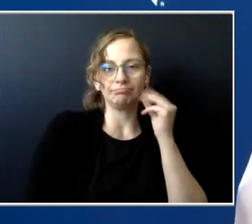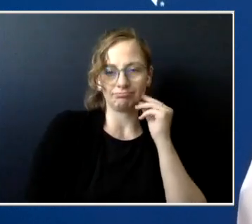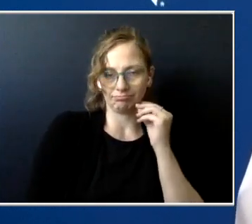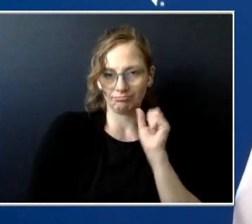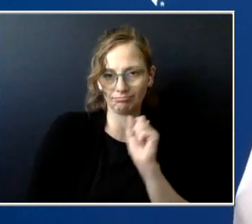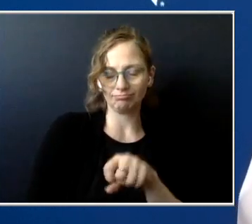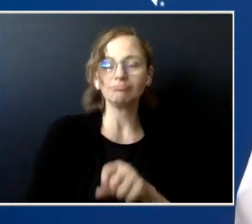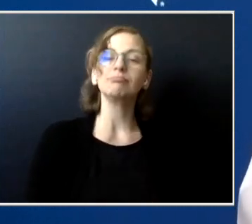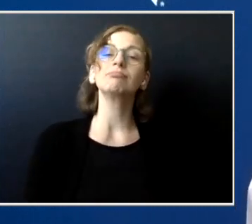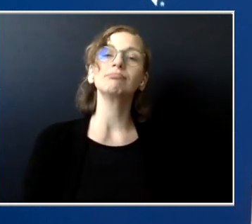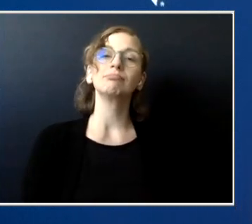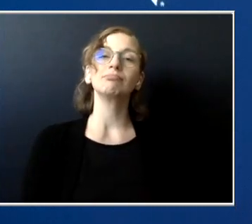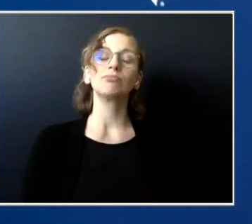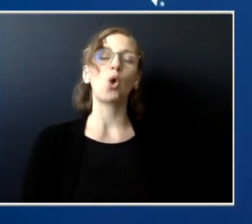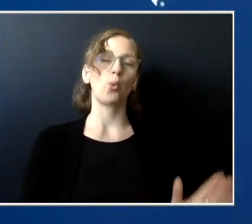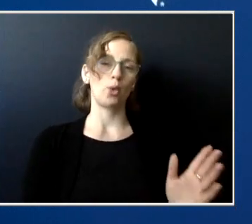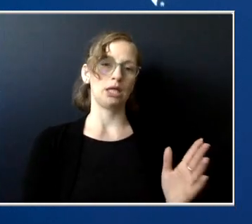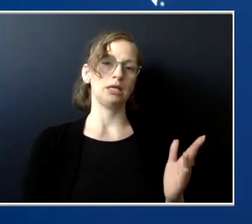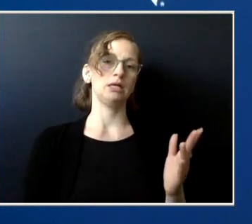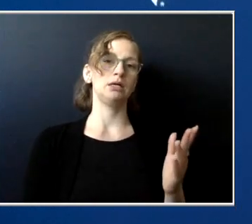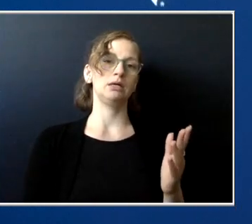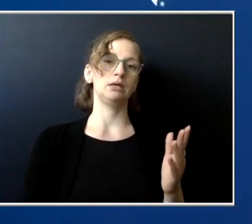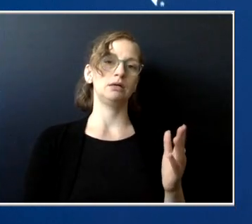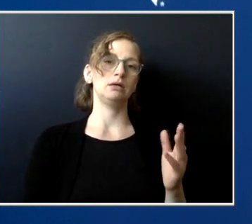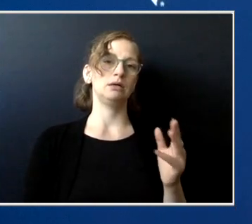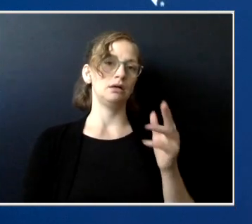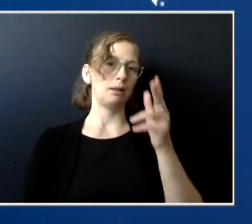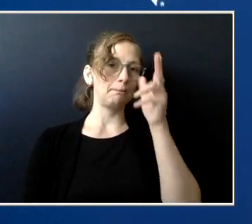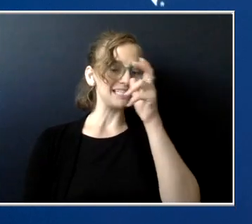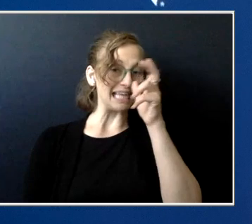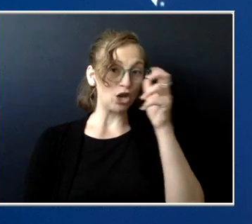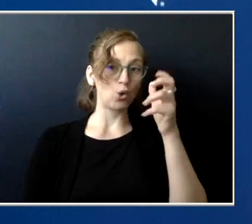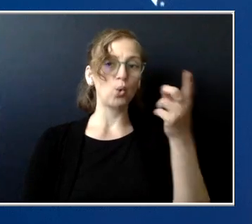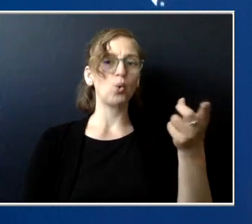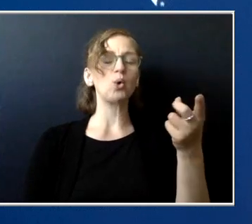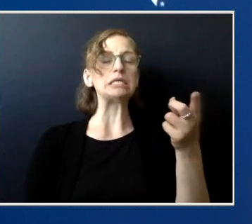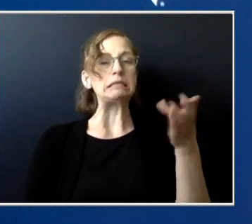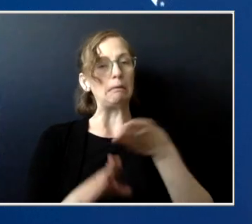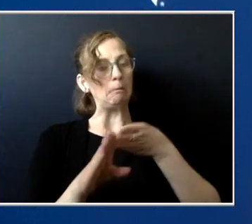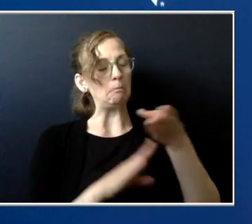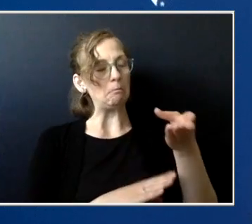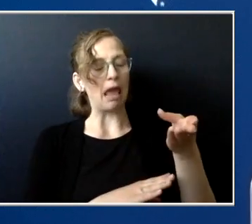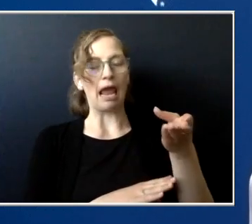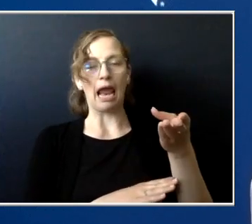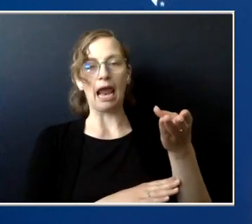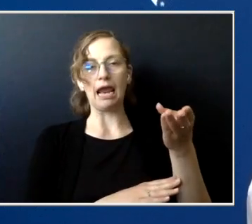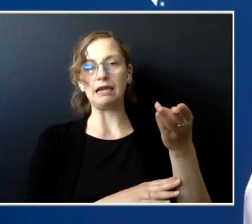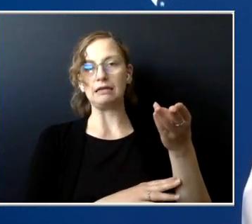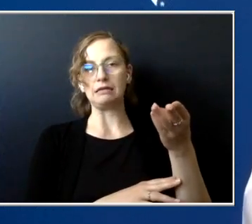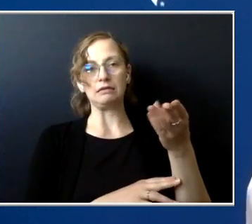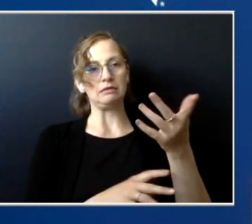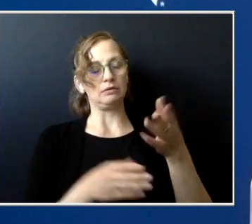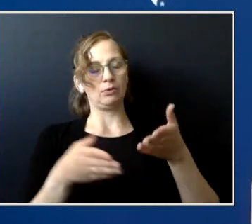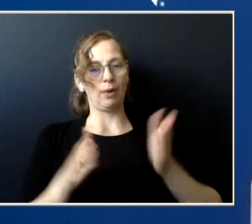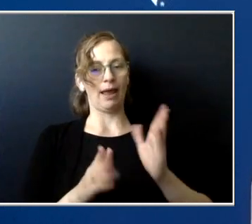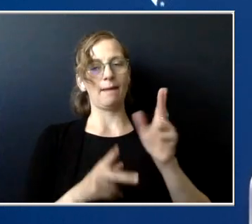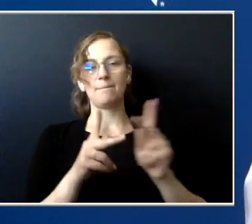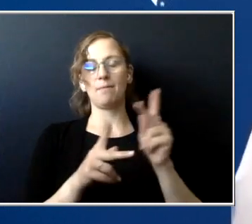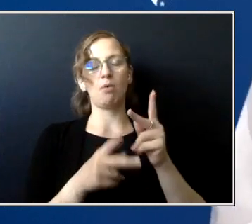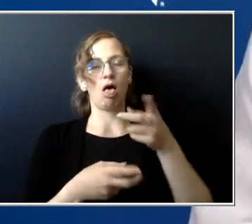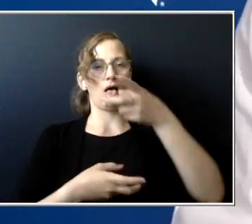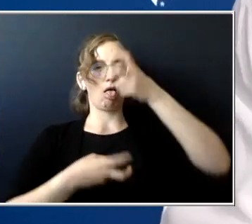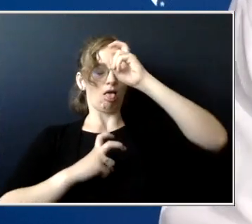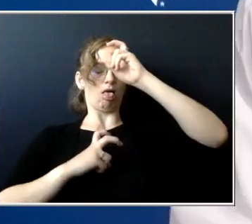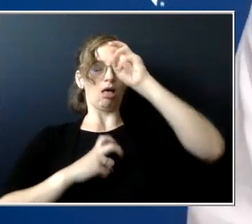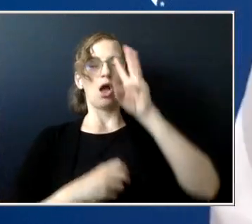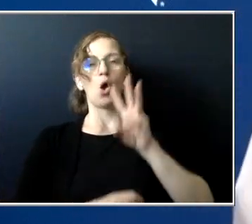with mosquitoes, mosquitoes are the main transmitter of West Nile virus. We should not forget about West Nile virus. For the